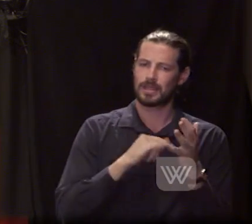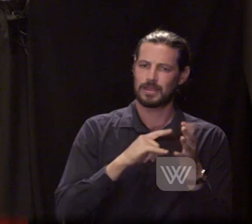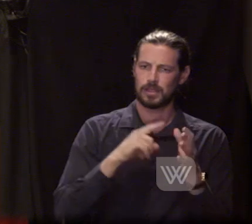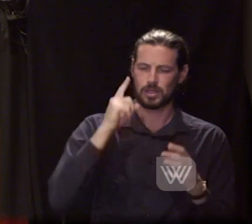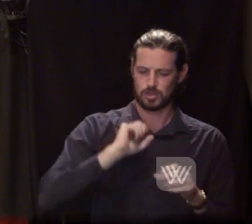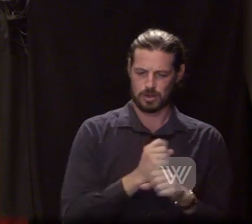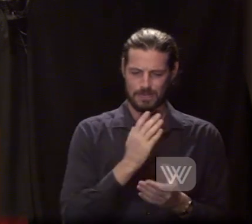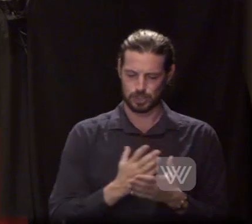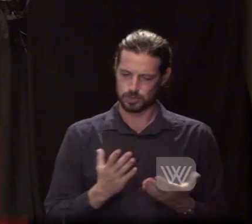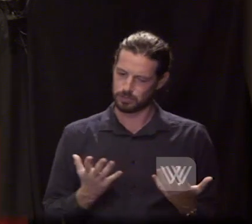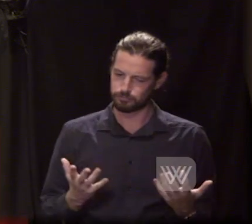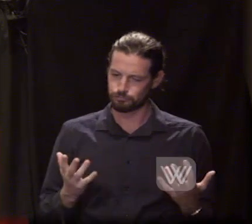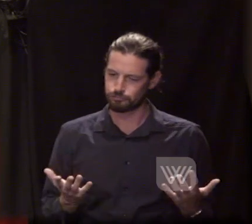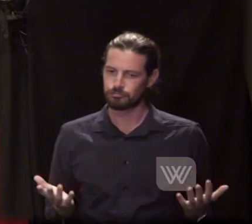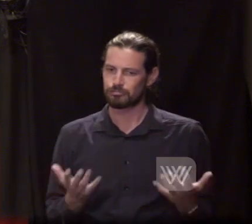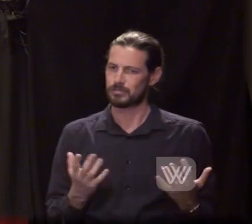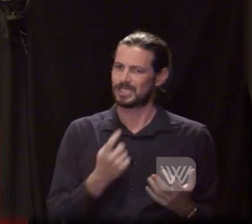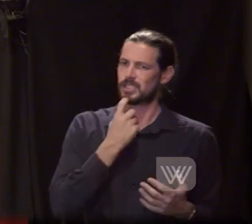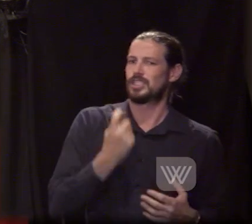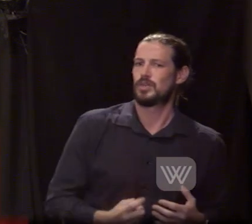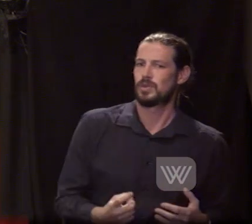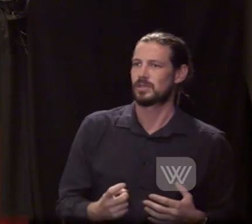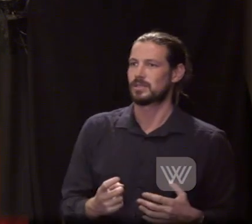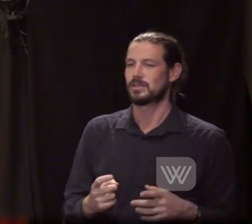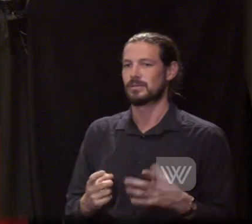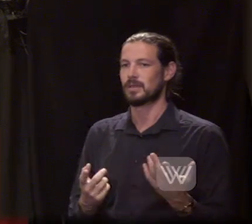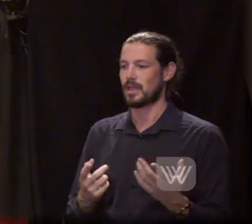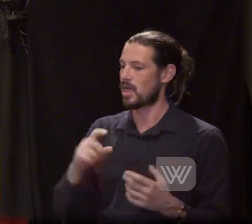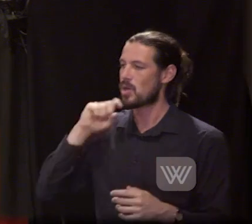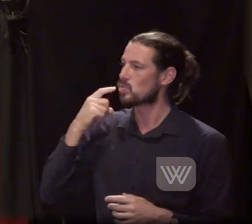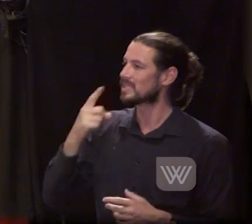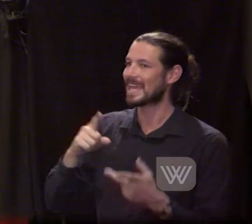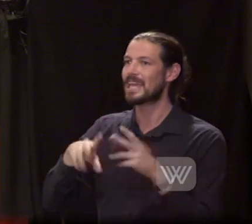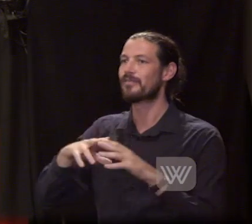And they can say, if you breach your suit, you're dead. And so, like, if